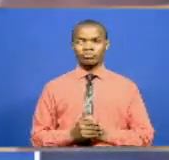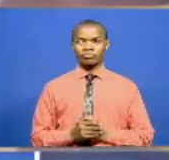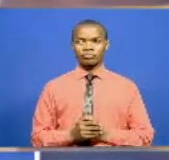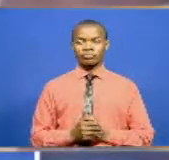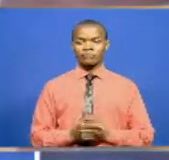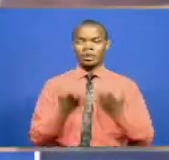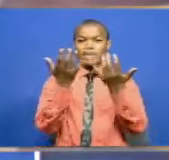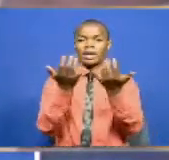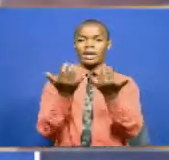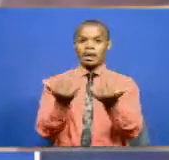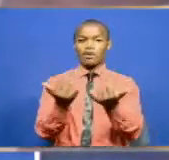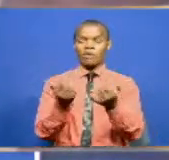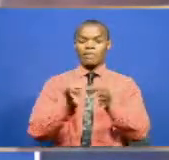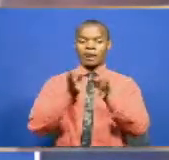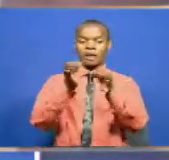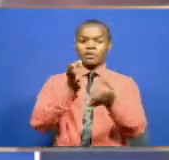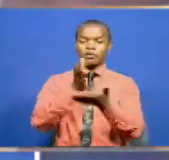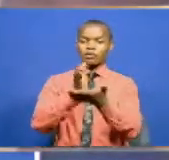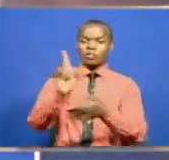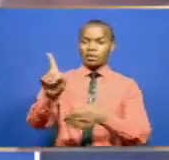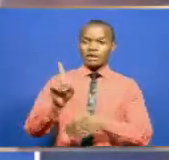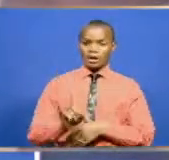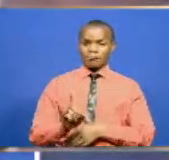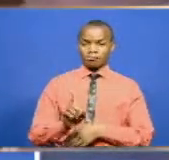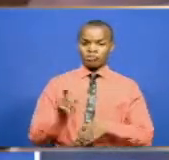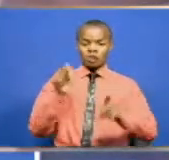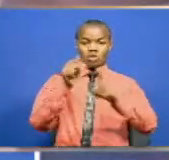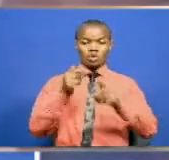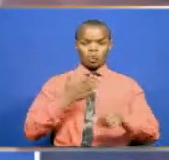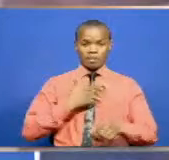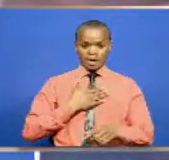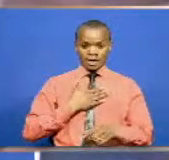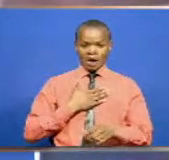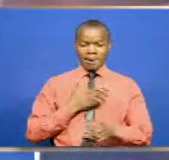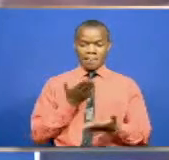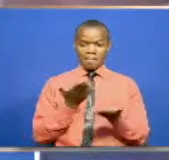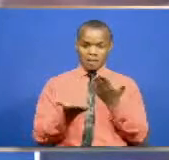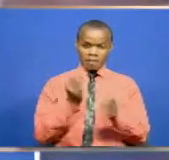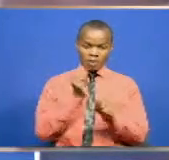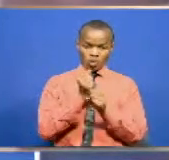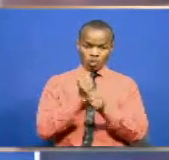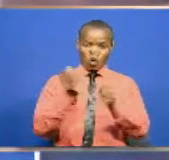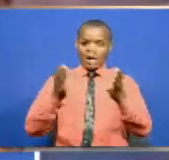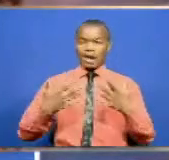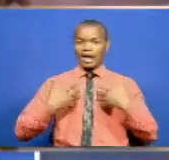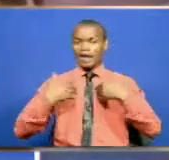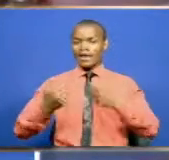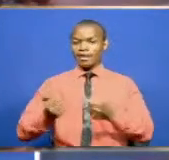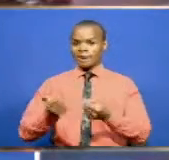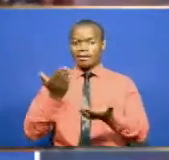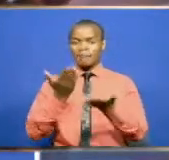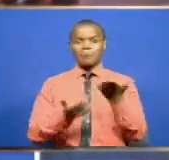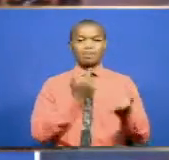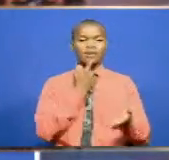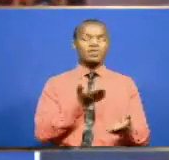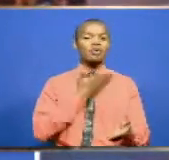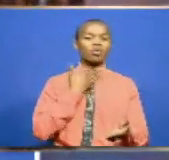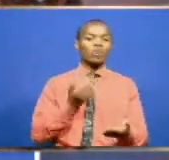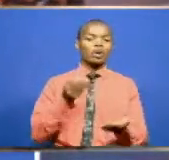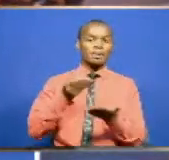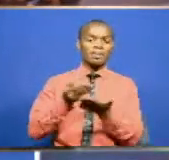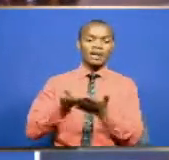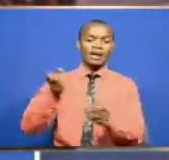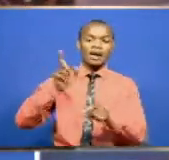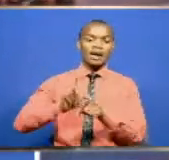Saa hii hata ukija kwangu uwe mfanyakazi wa afya useme unataka uongezwe pesa, hiyo